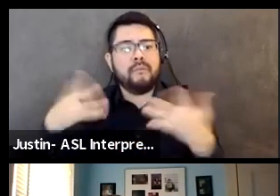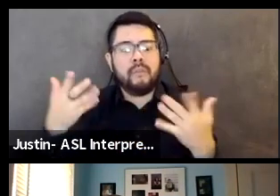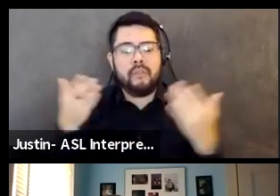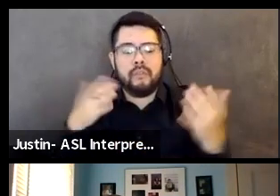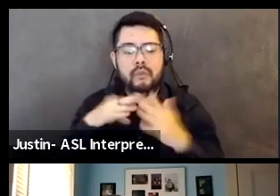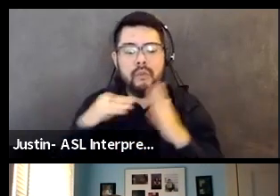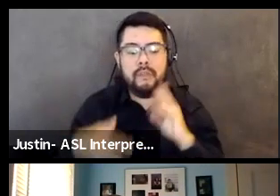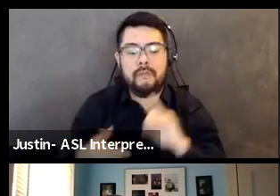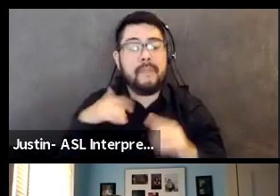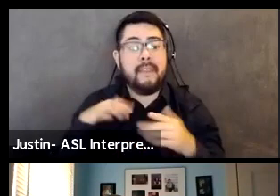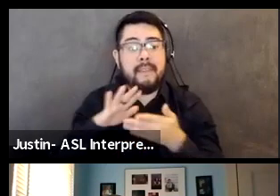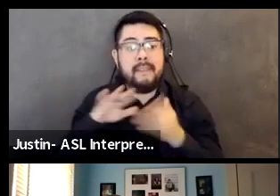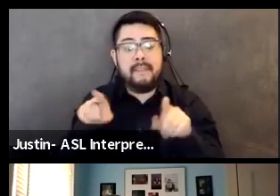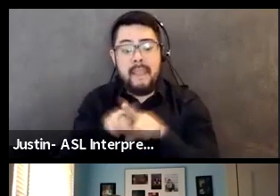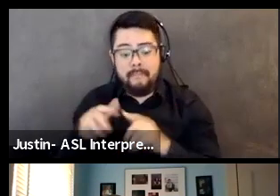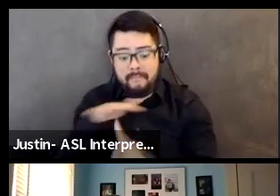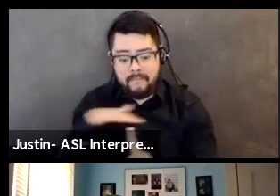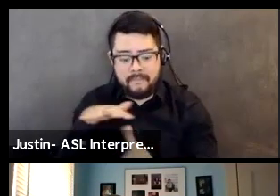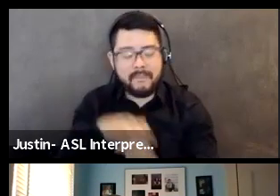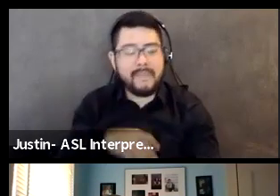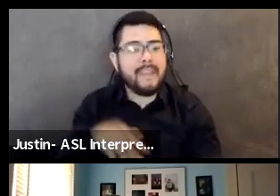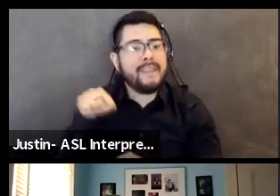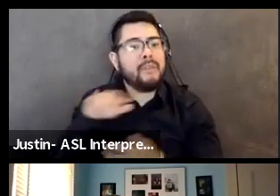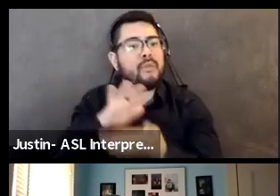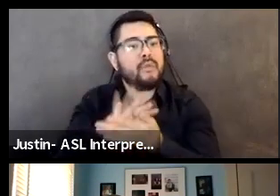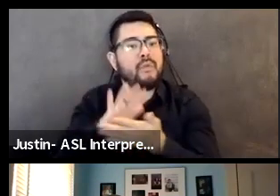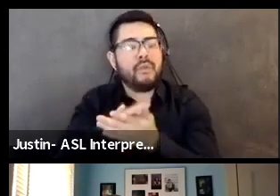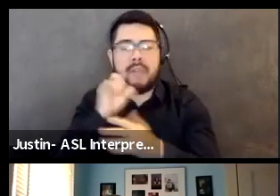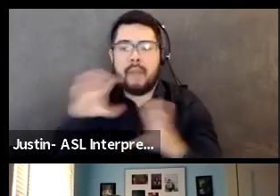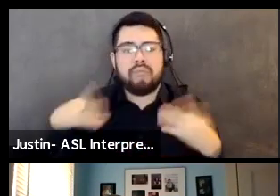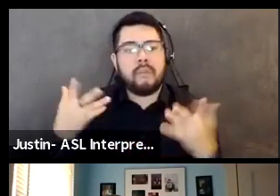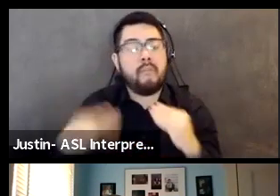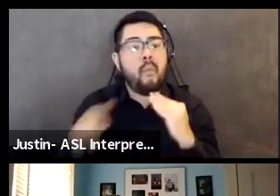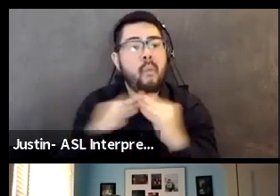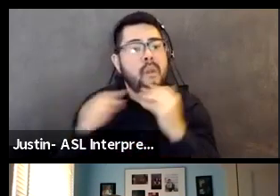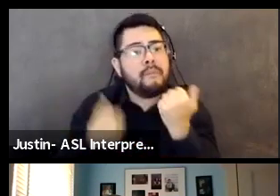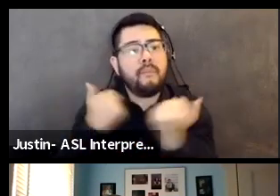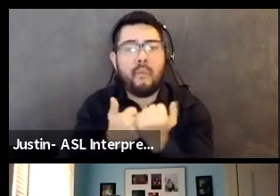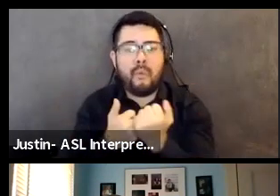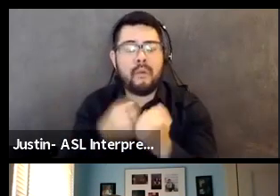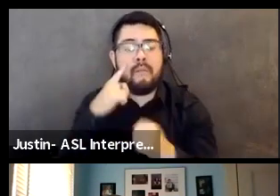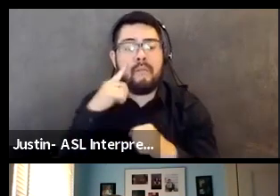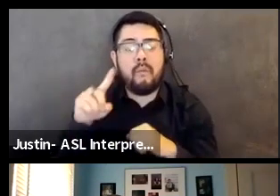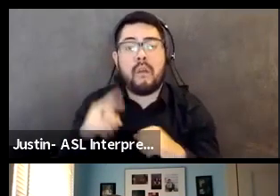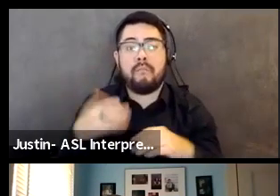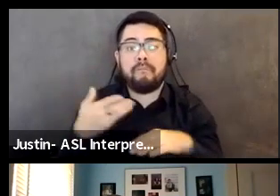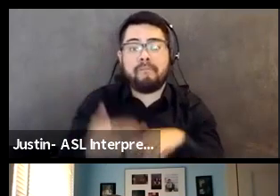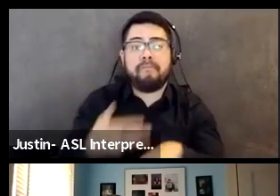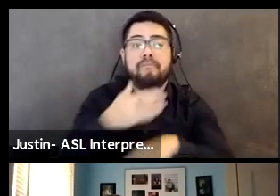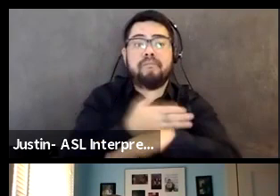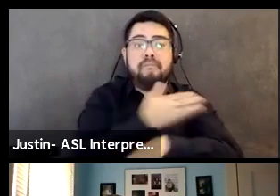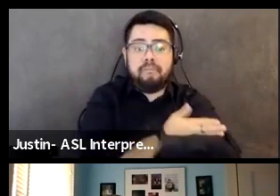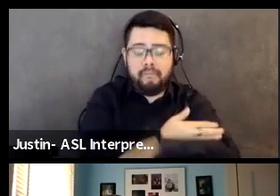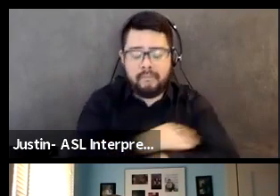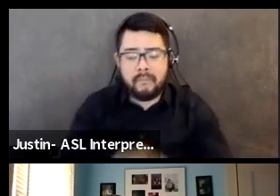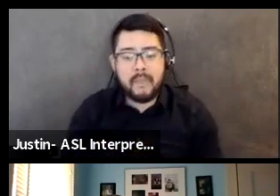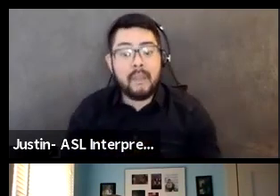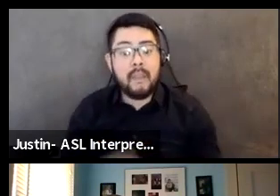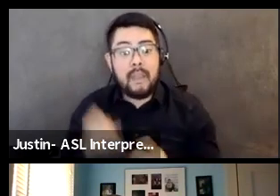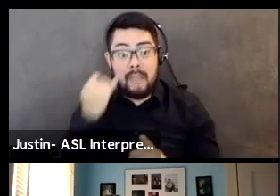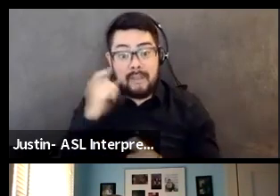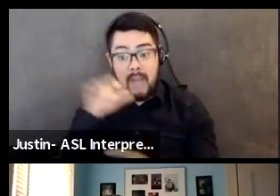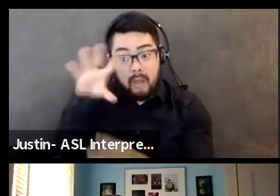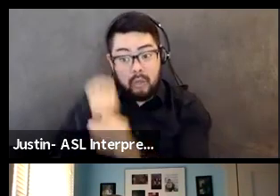same neighborhoods these schools are not provided any additional resources for building improvements so unless they are included in the district's capital